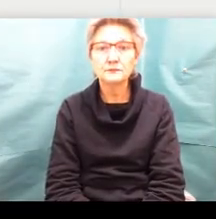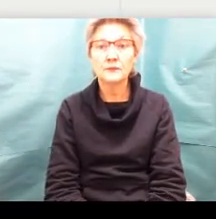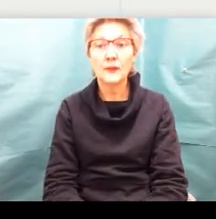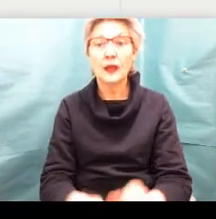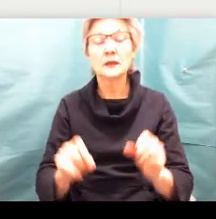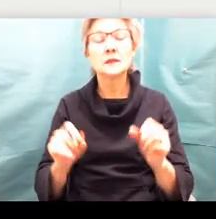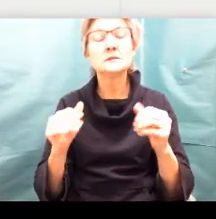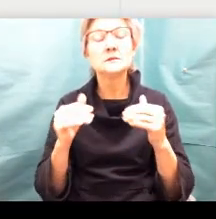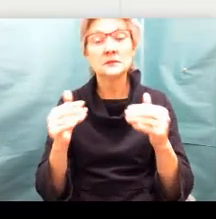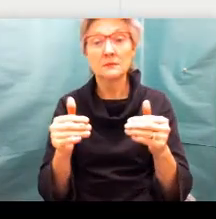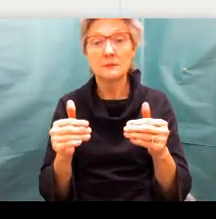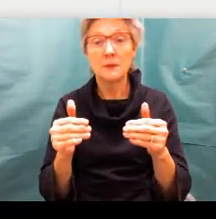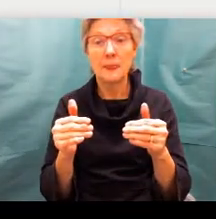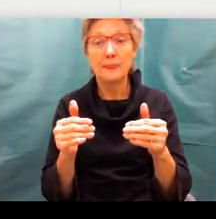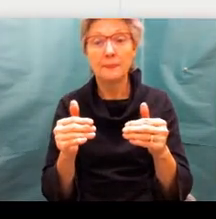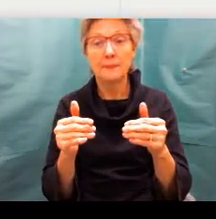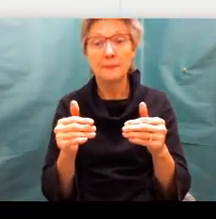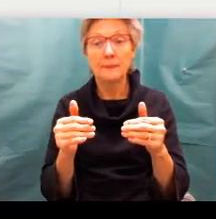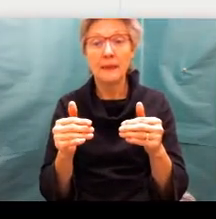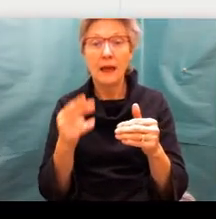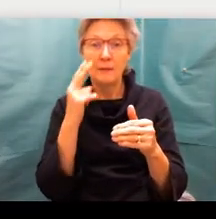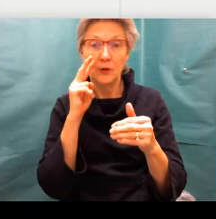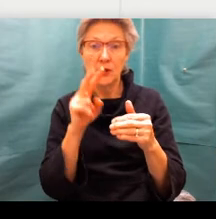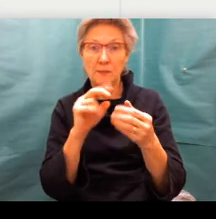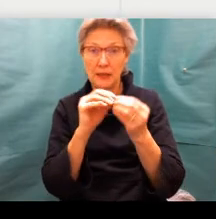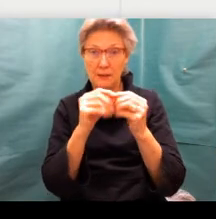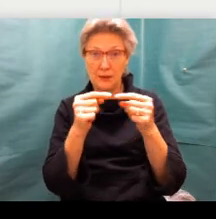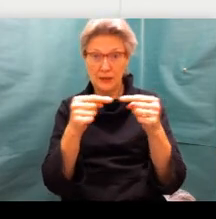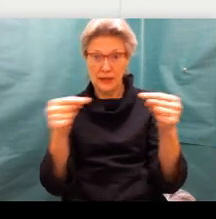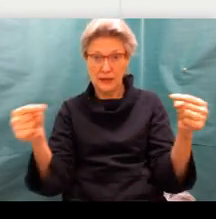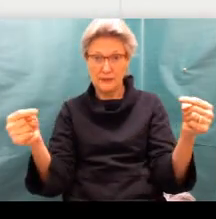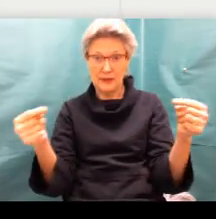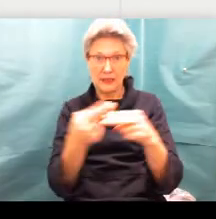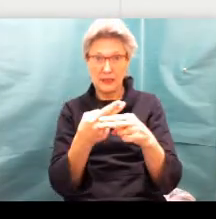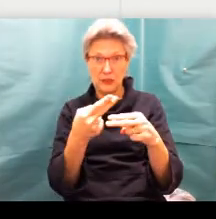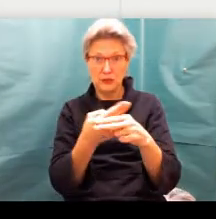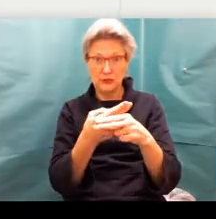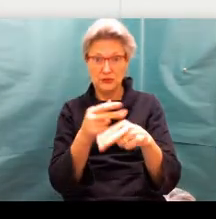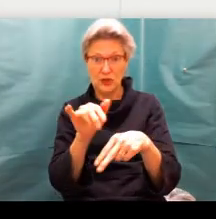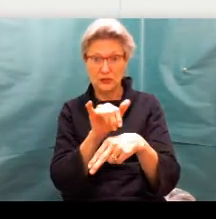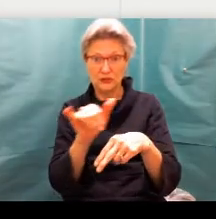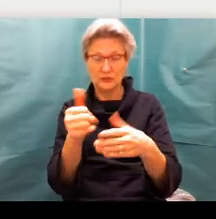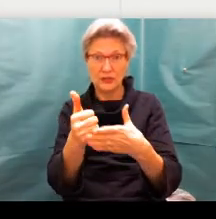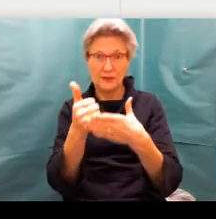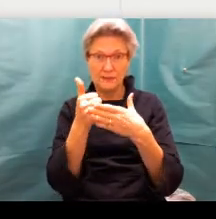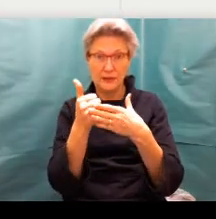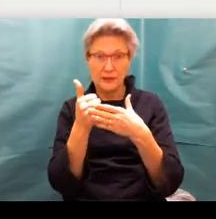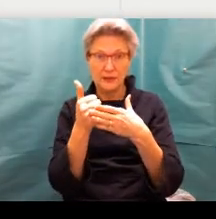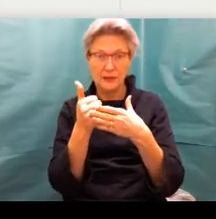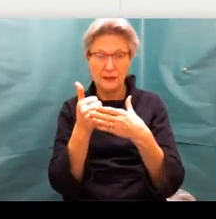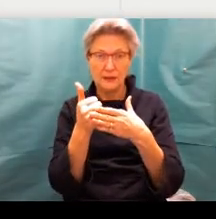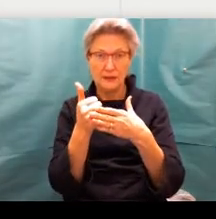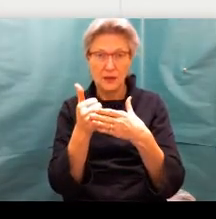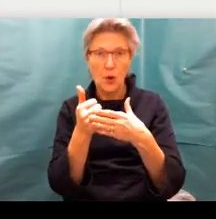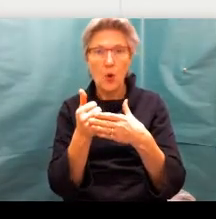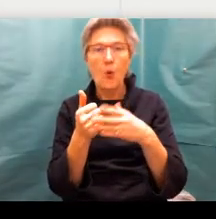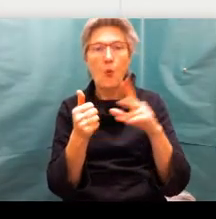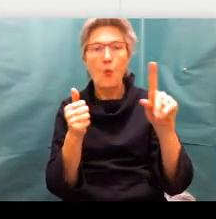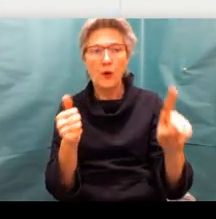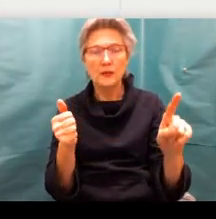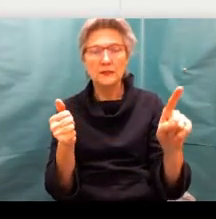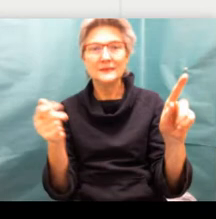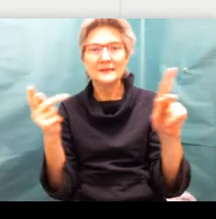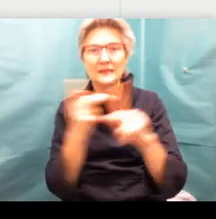so I'm looking at my number line that I can use in a minute as well to help me. So 1 times